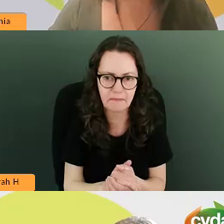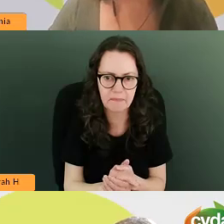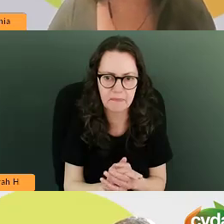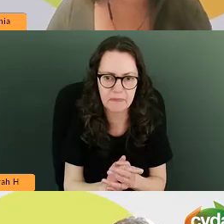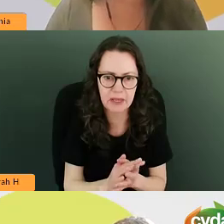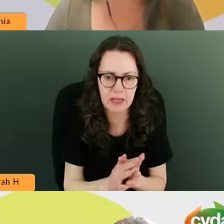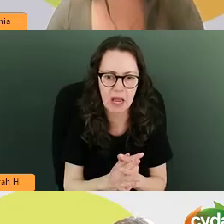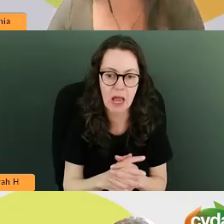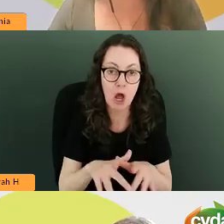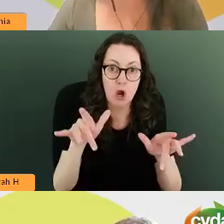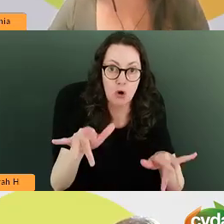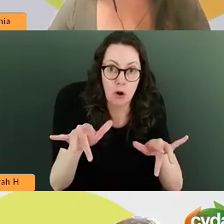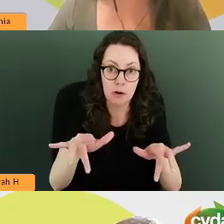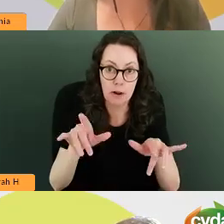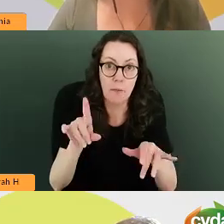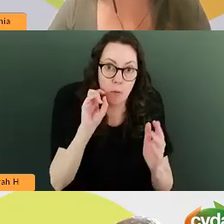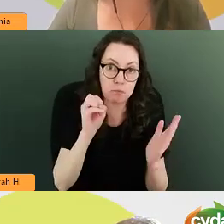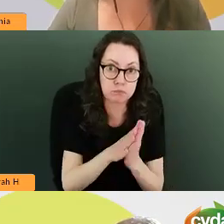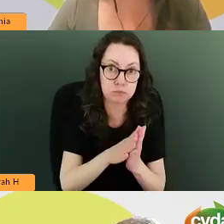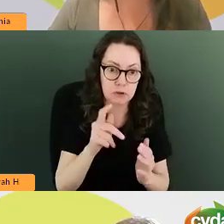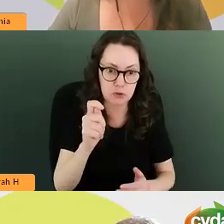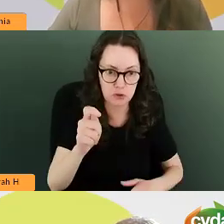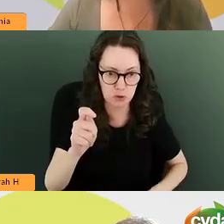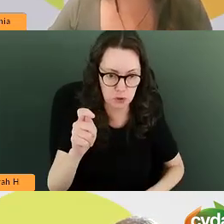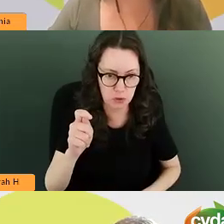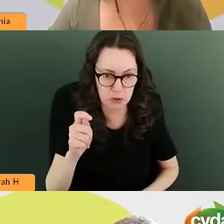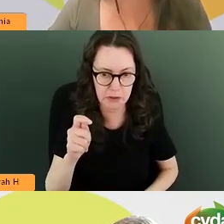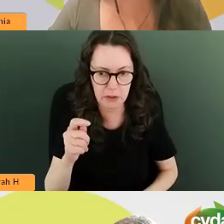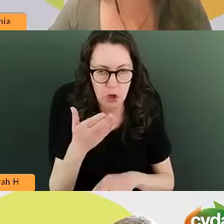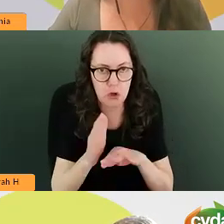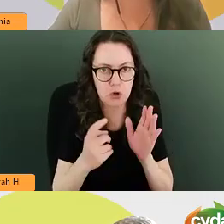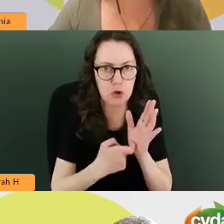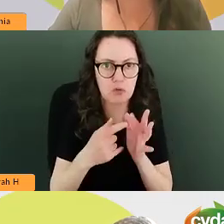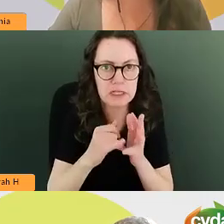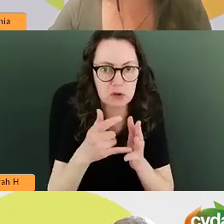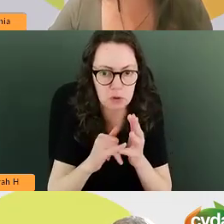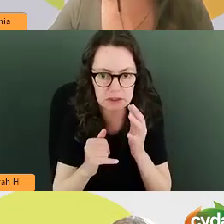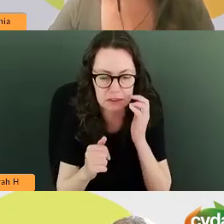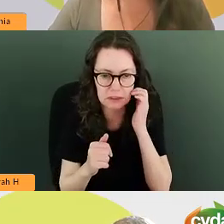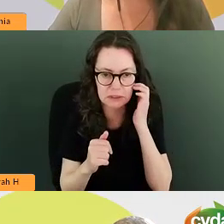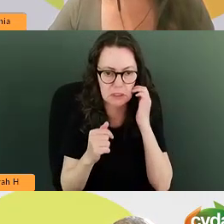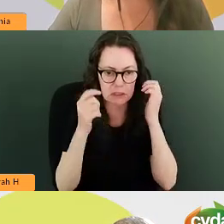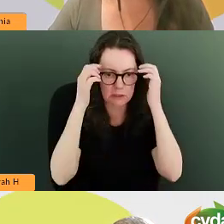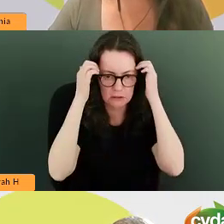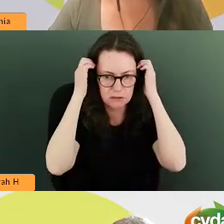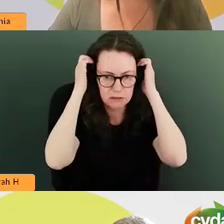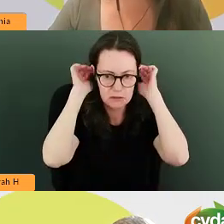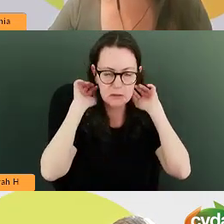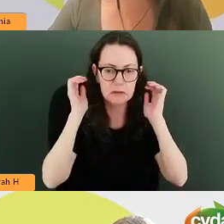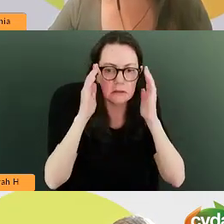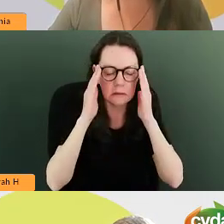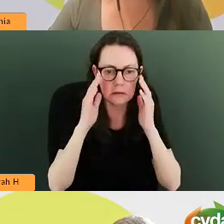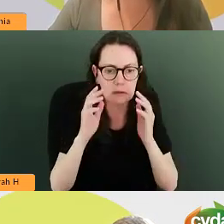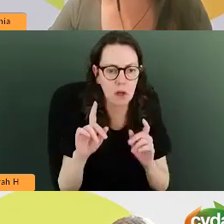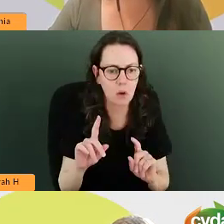Coming soon, we have a few other resources due to be launched in the next couple of months. Amongst those